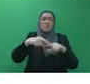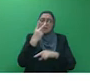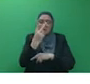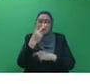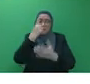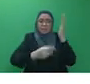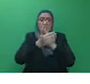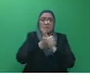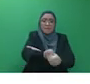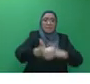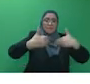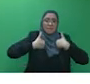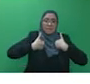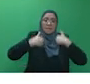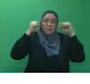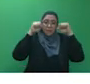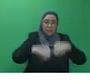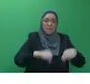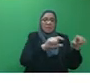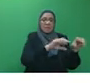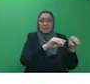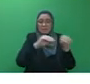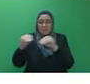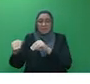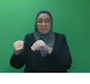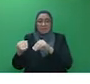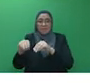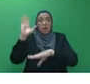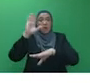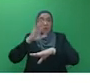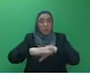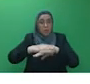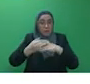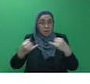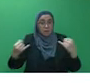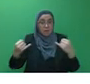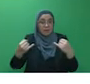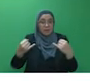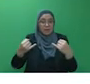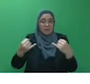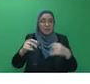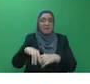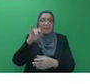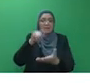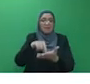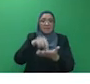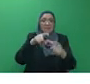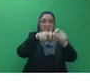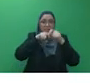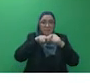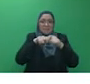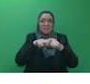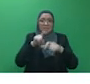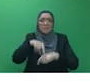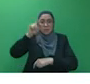find a skill that you have that can be transferable um uh online but here's the catch you have to